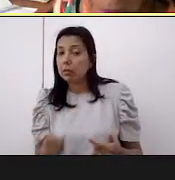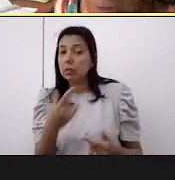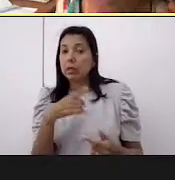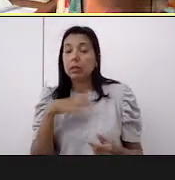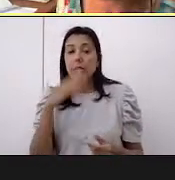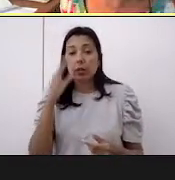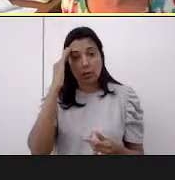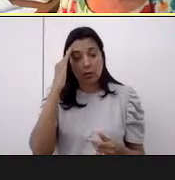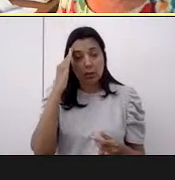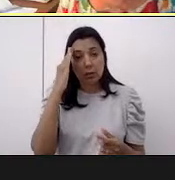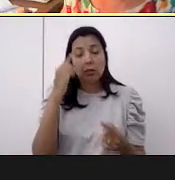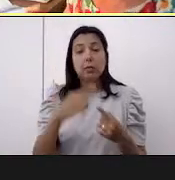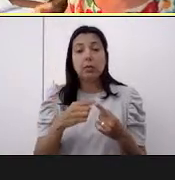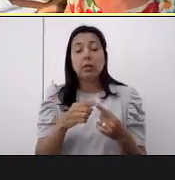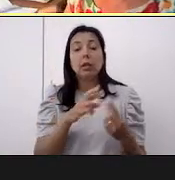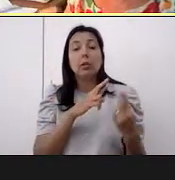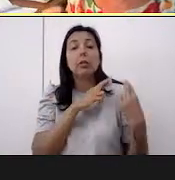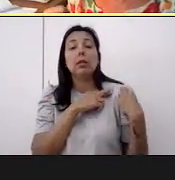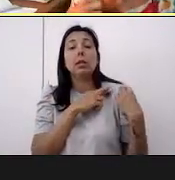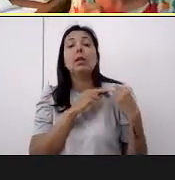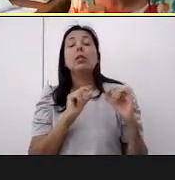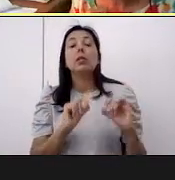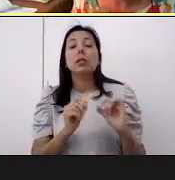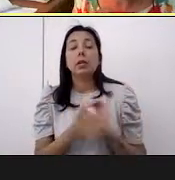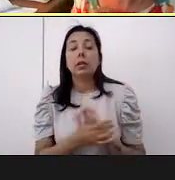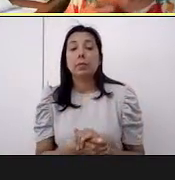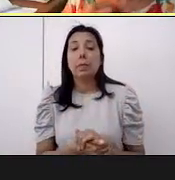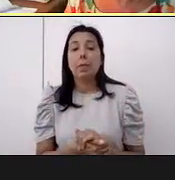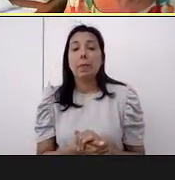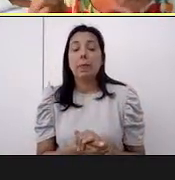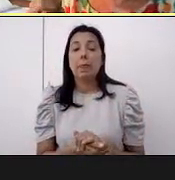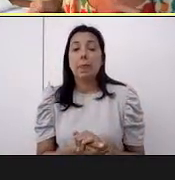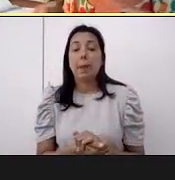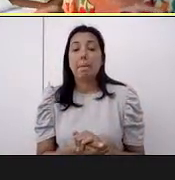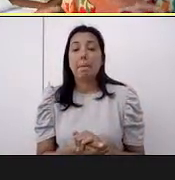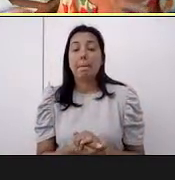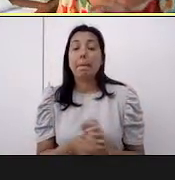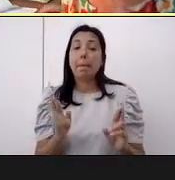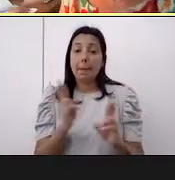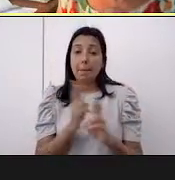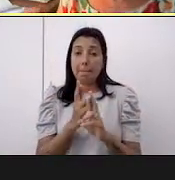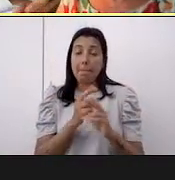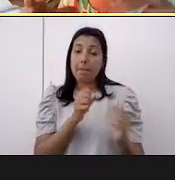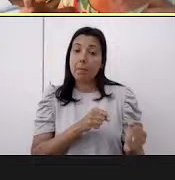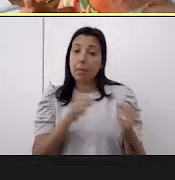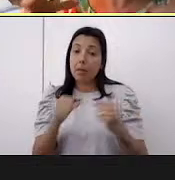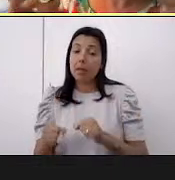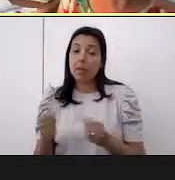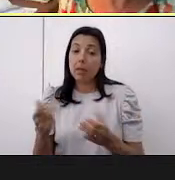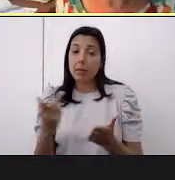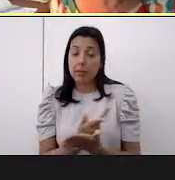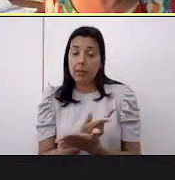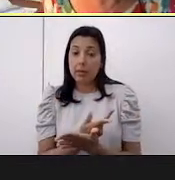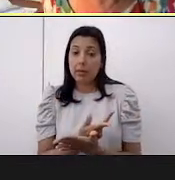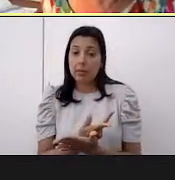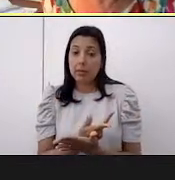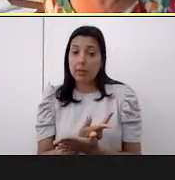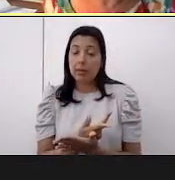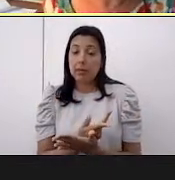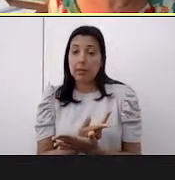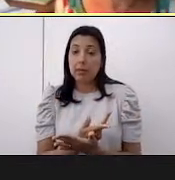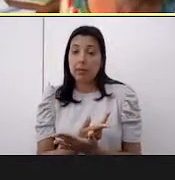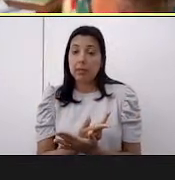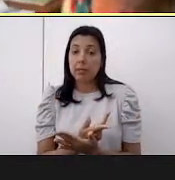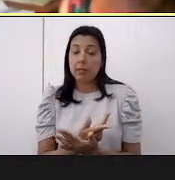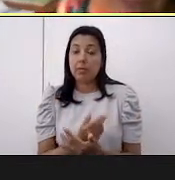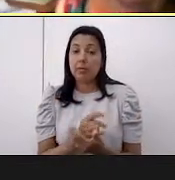of the power relation that takes place take place among international